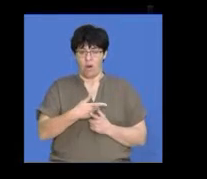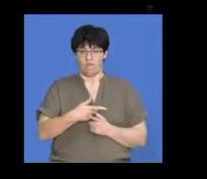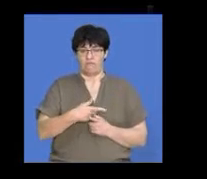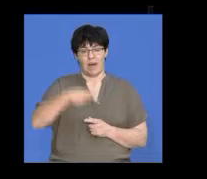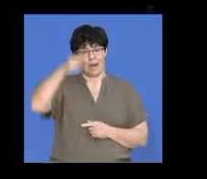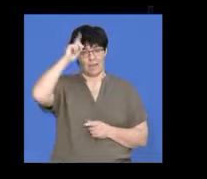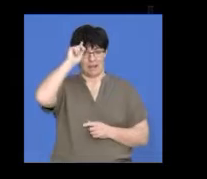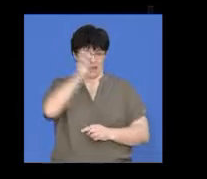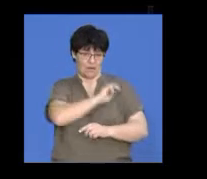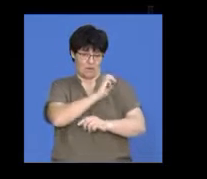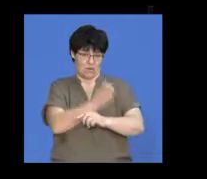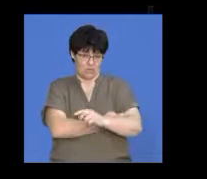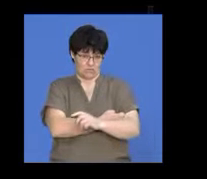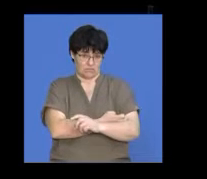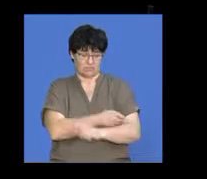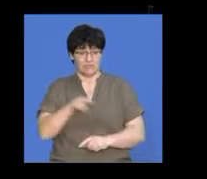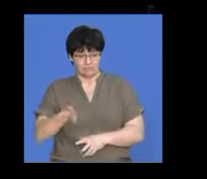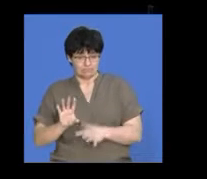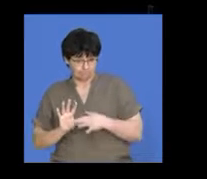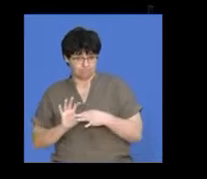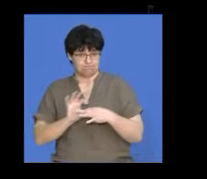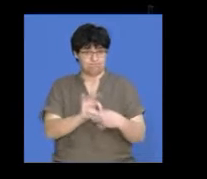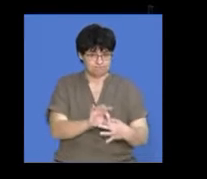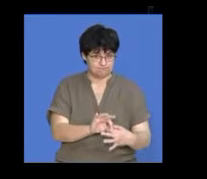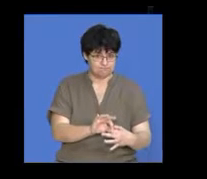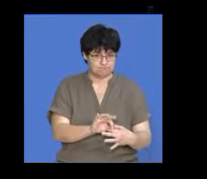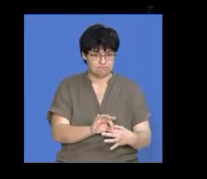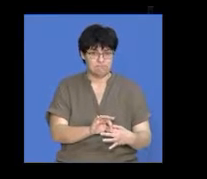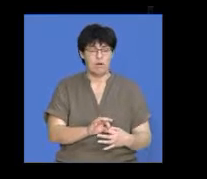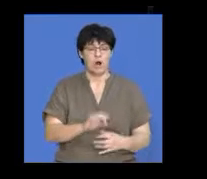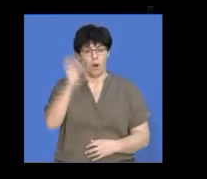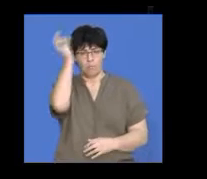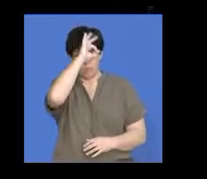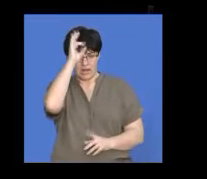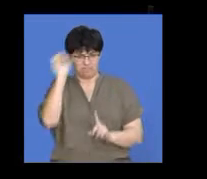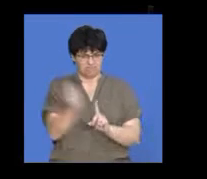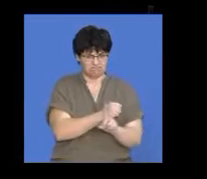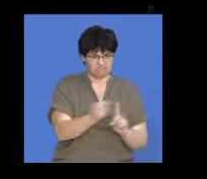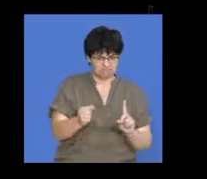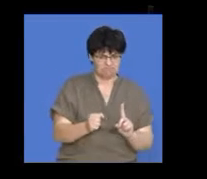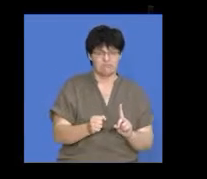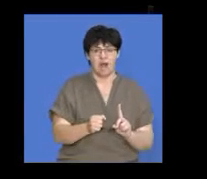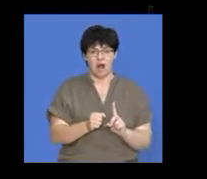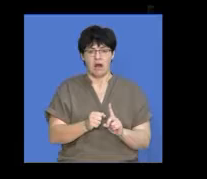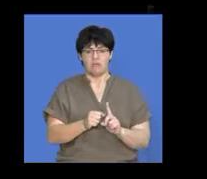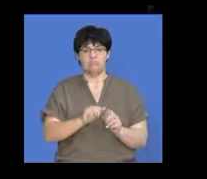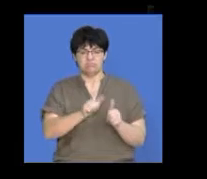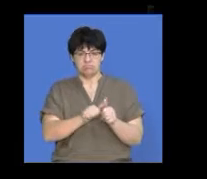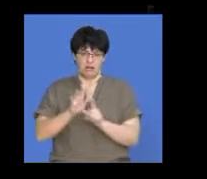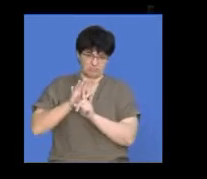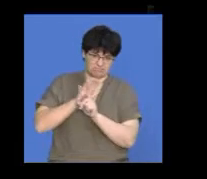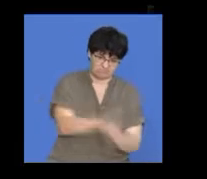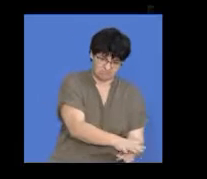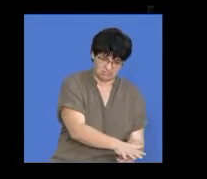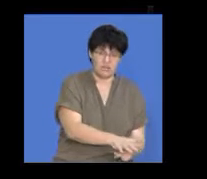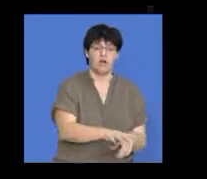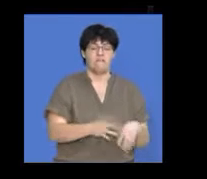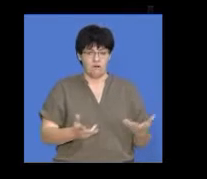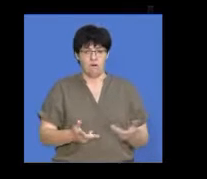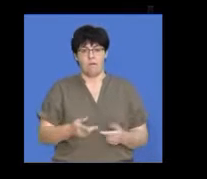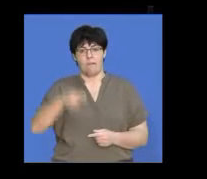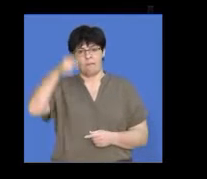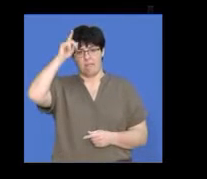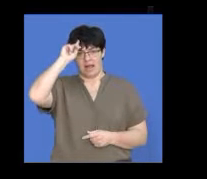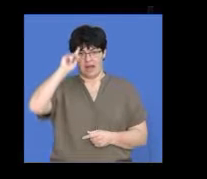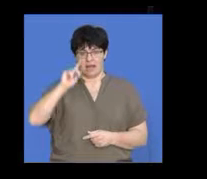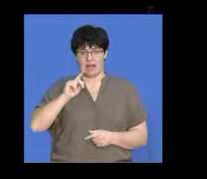power and its commitment to ending police brutality and subjugation or suppression of Black